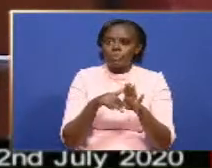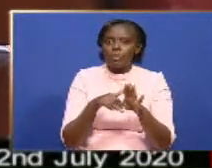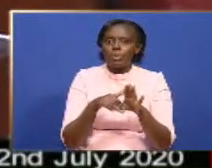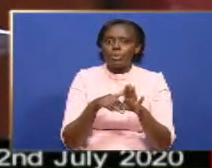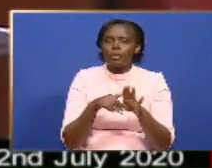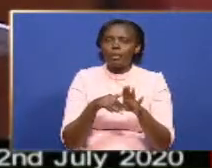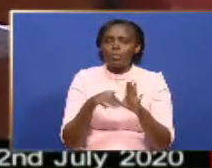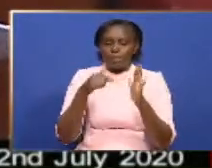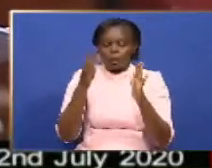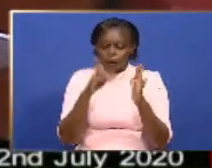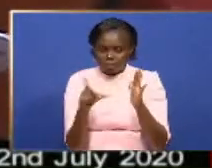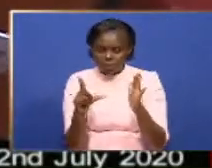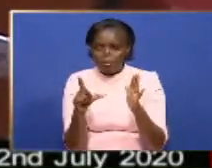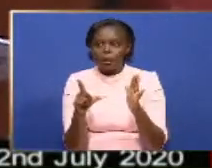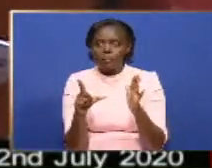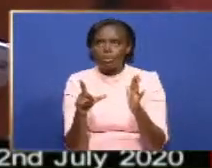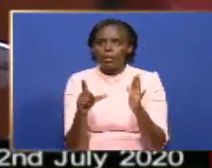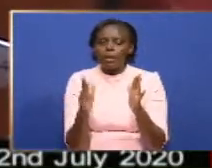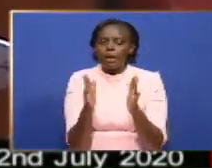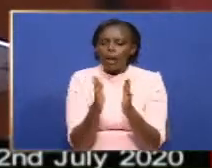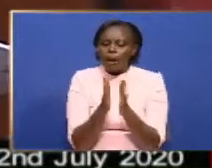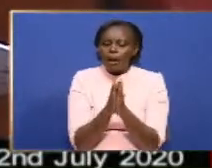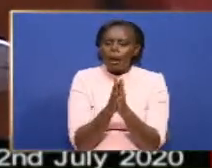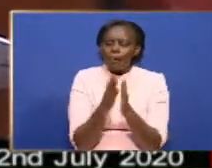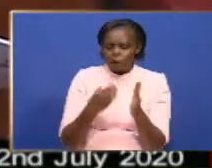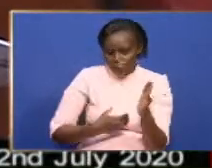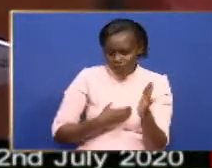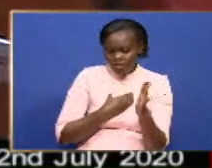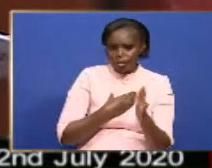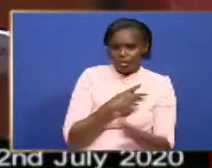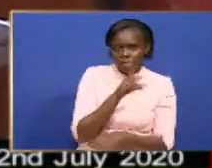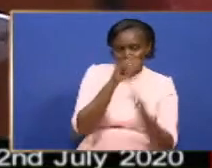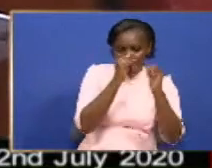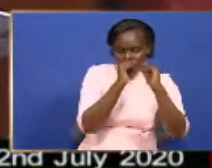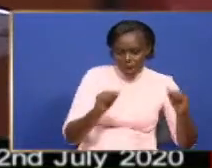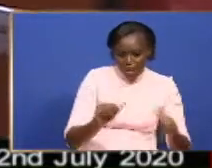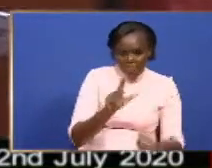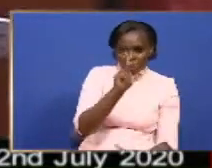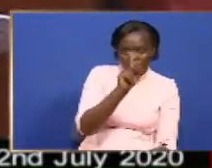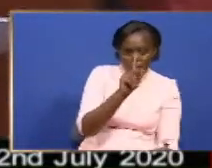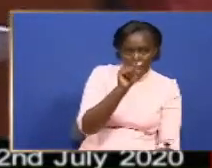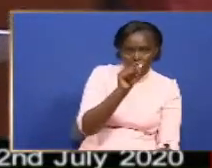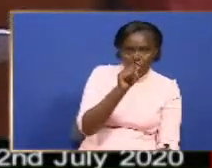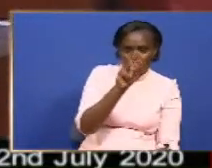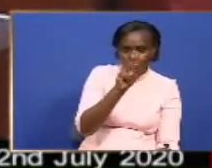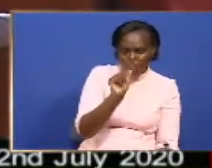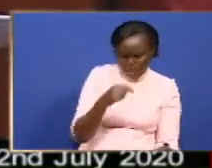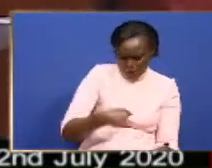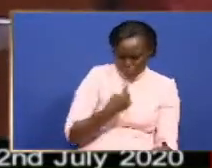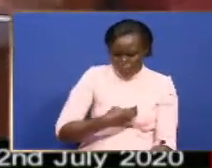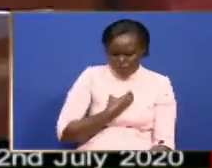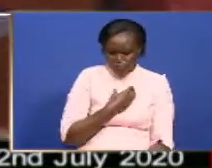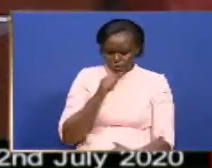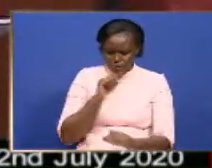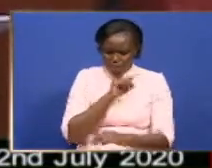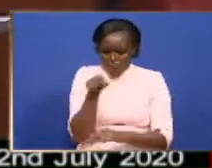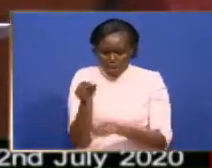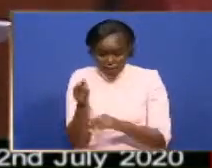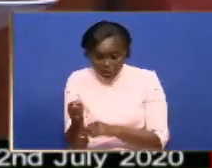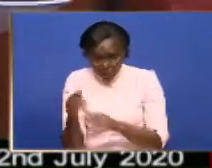of this bill, and I visited Kakuma refugee camp, which is itself a refugee